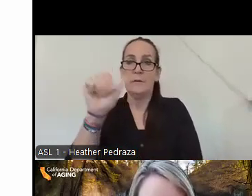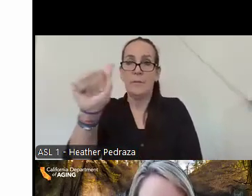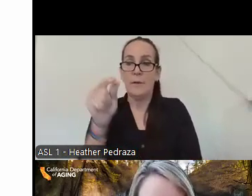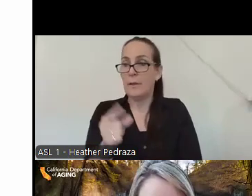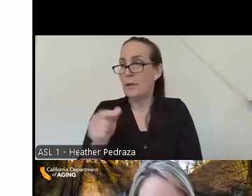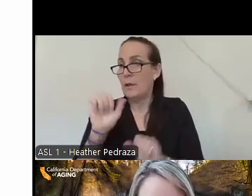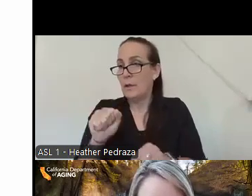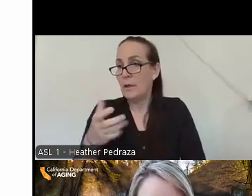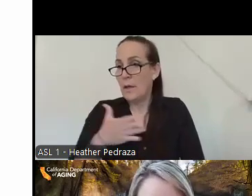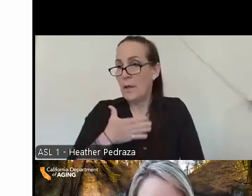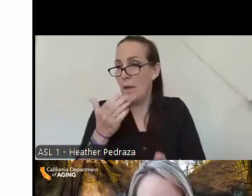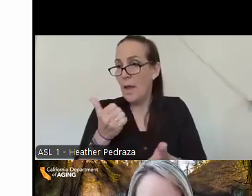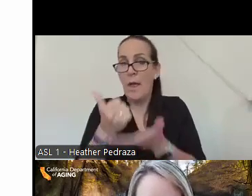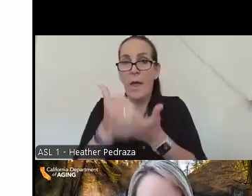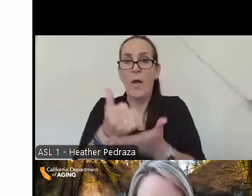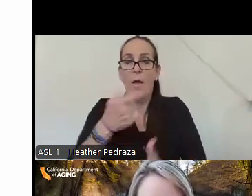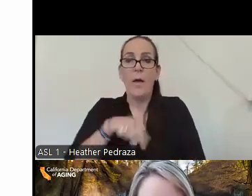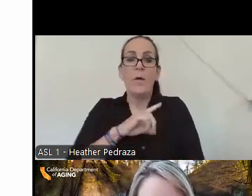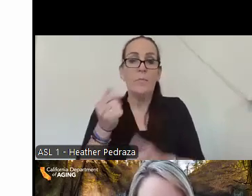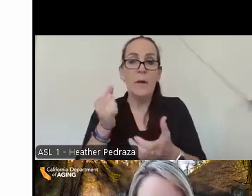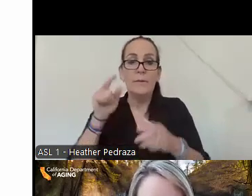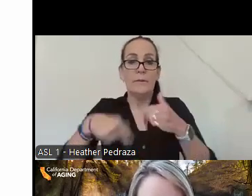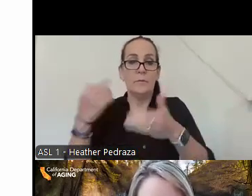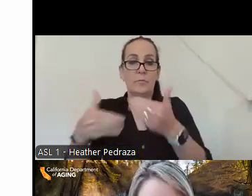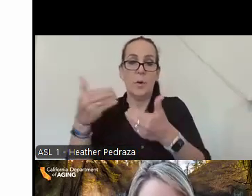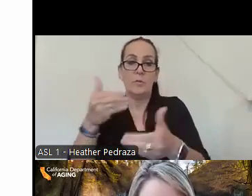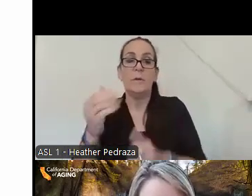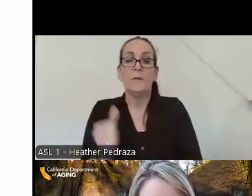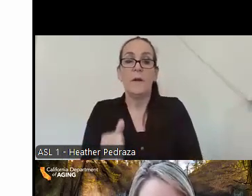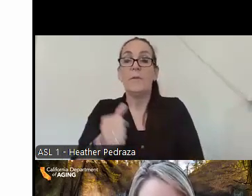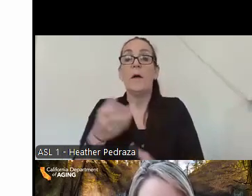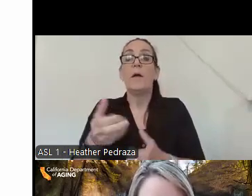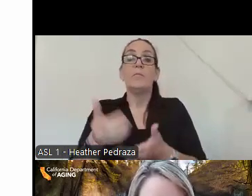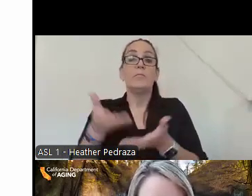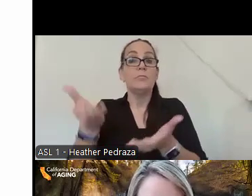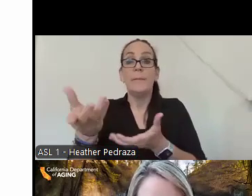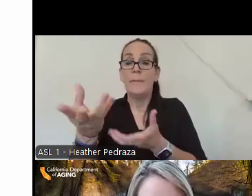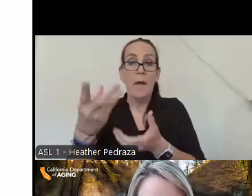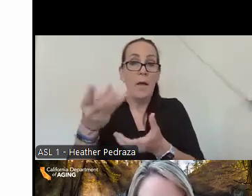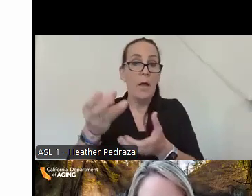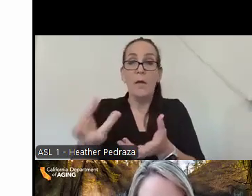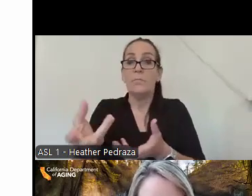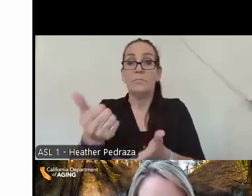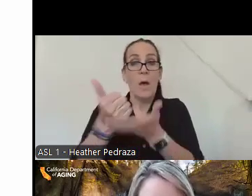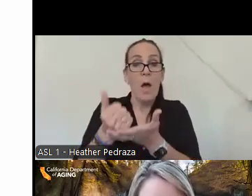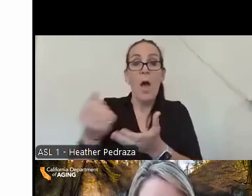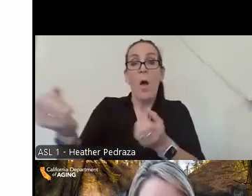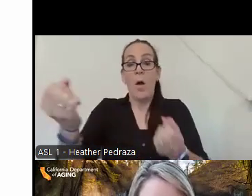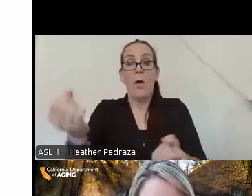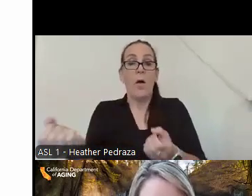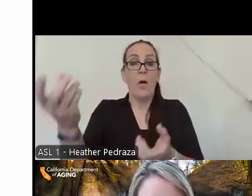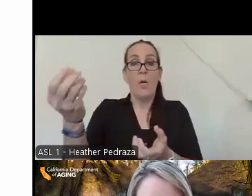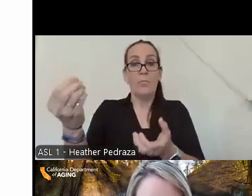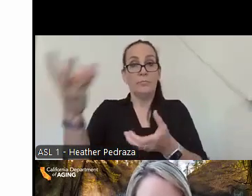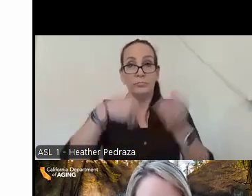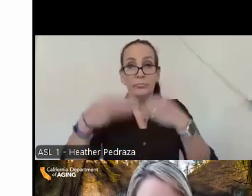in standing up this committee, providing input into the selection of the members, providing input into how we structure the